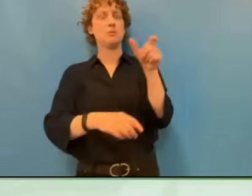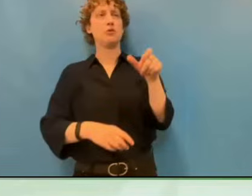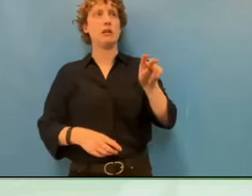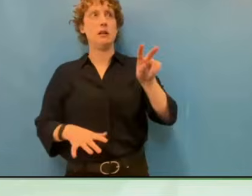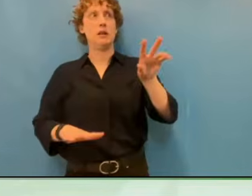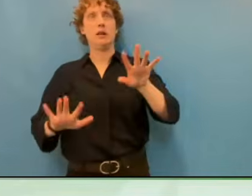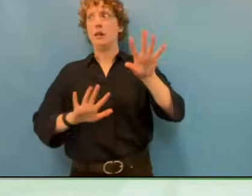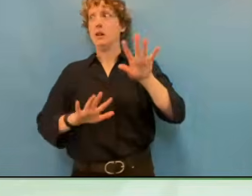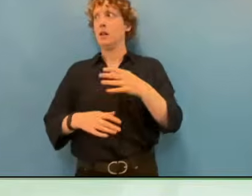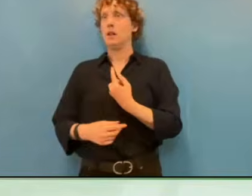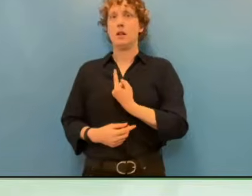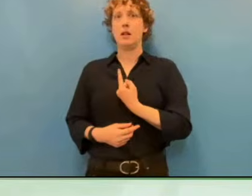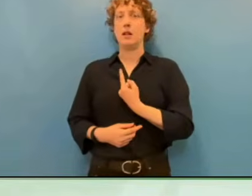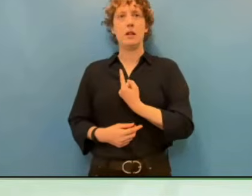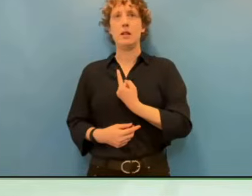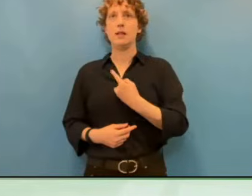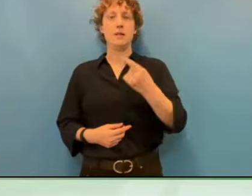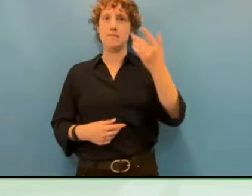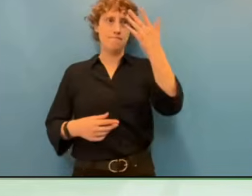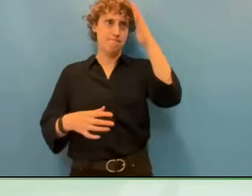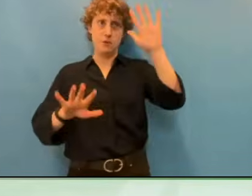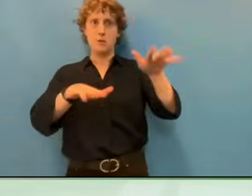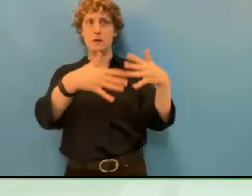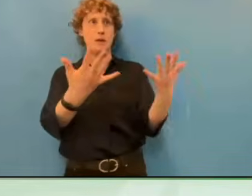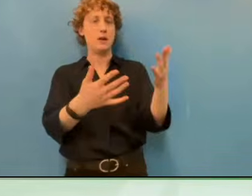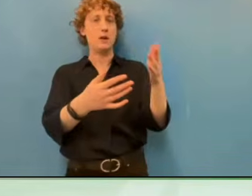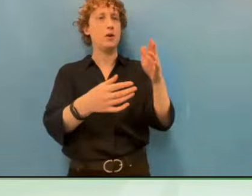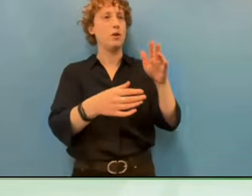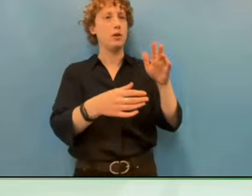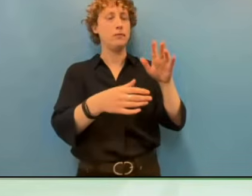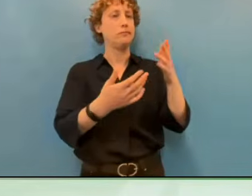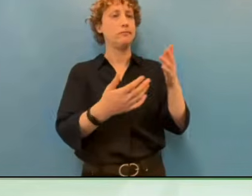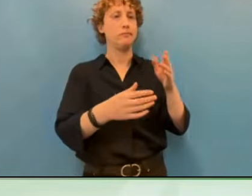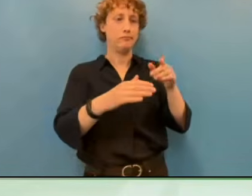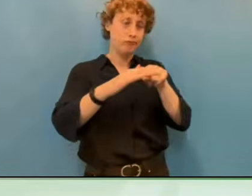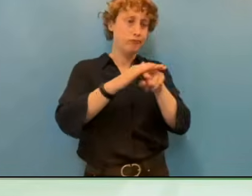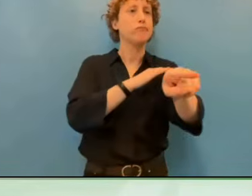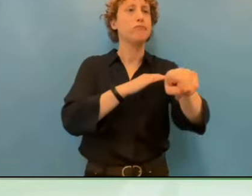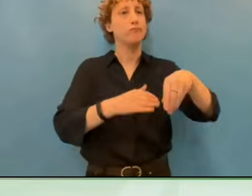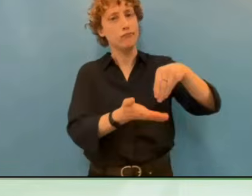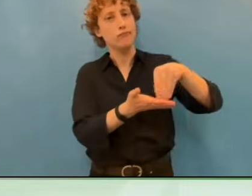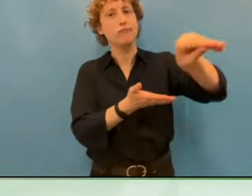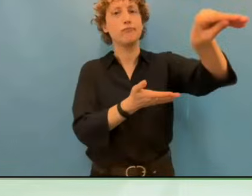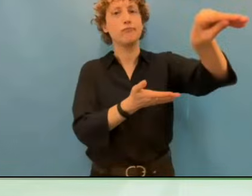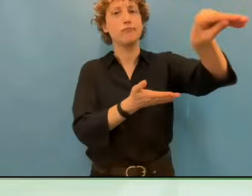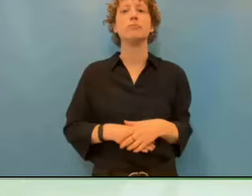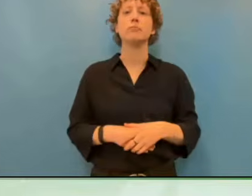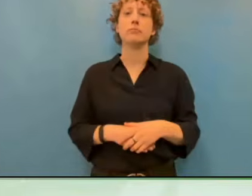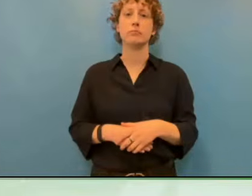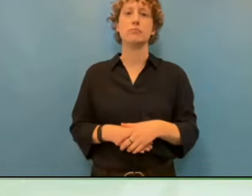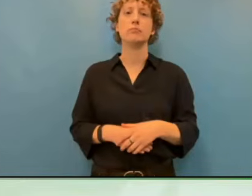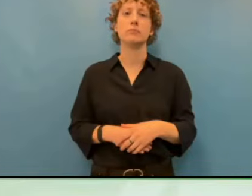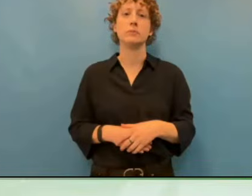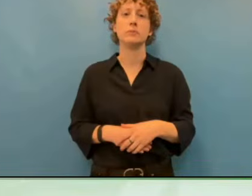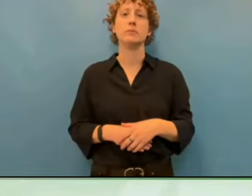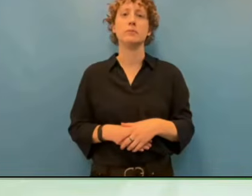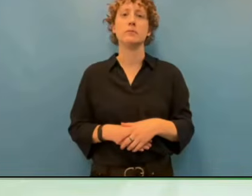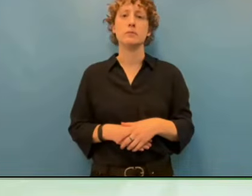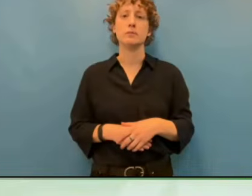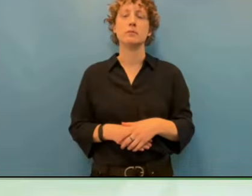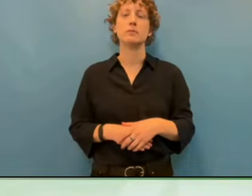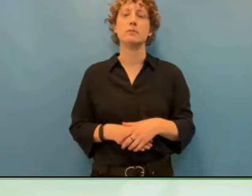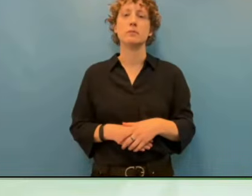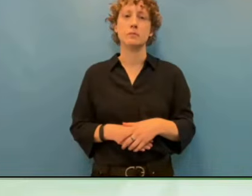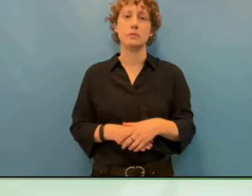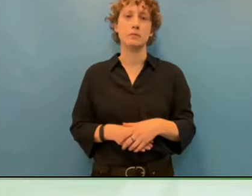themselves. Because if I have a lot of cards and mobile payment solutions, but still I feel uncomfortable and need